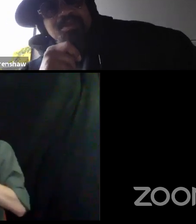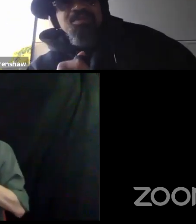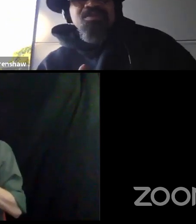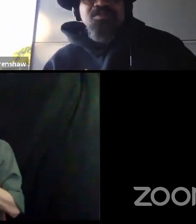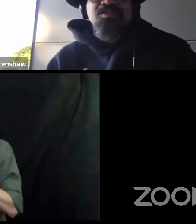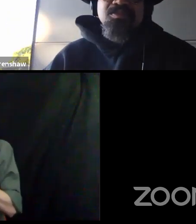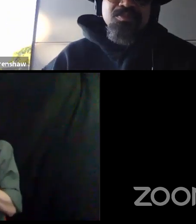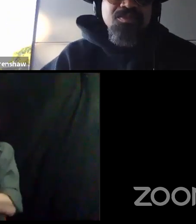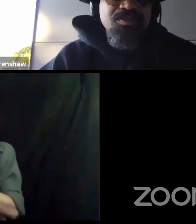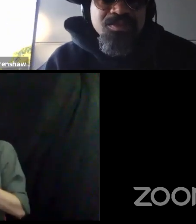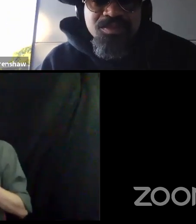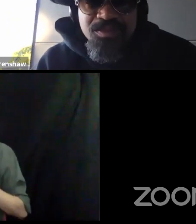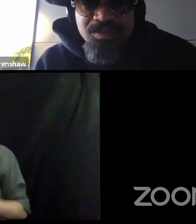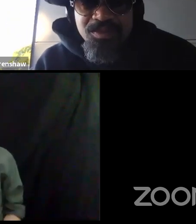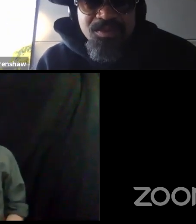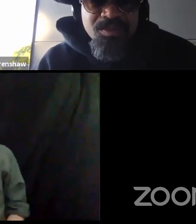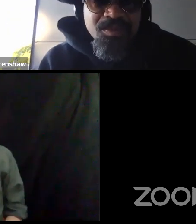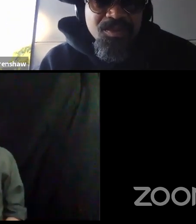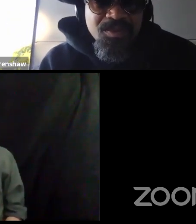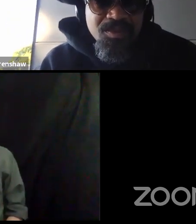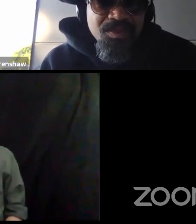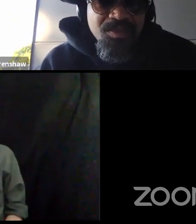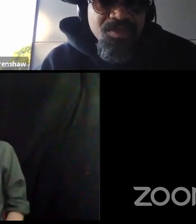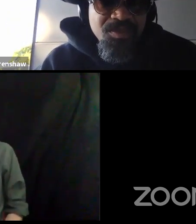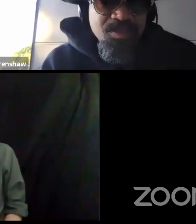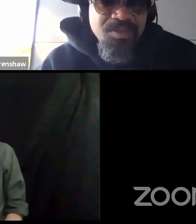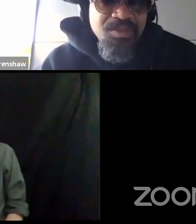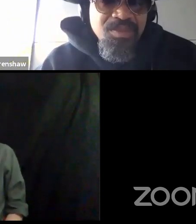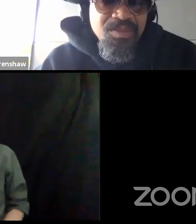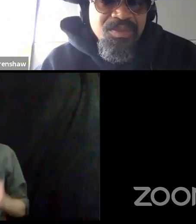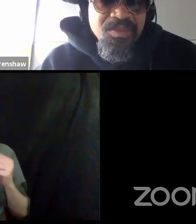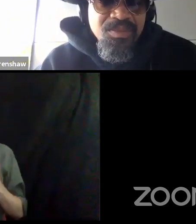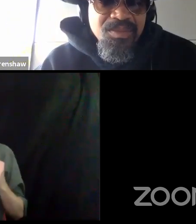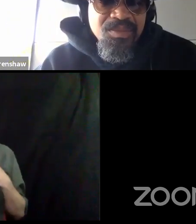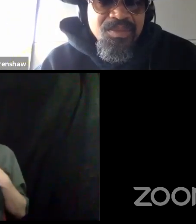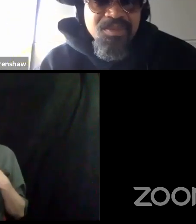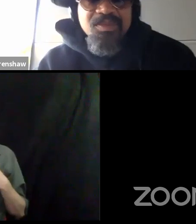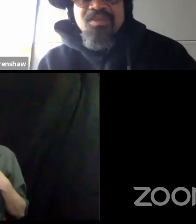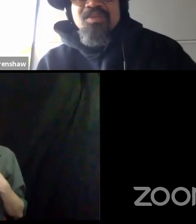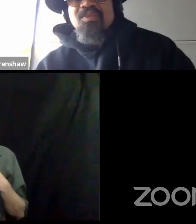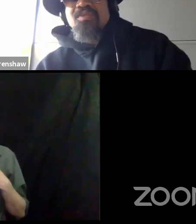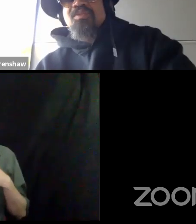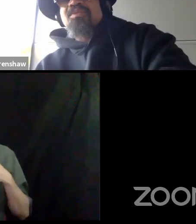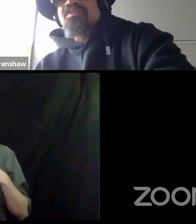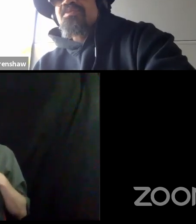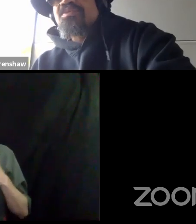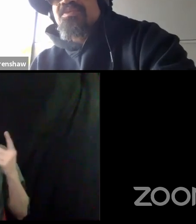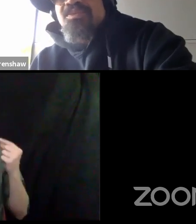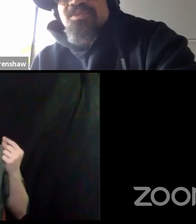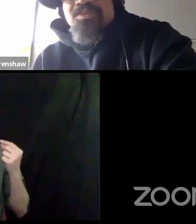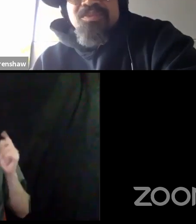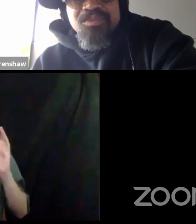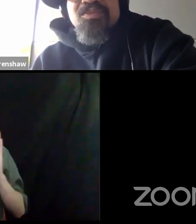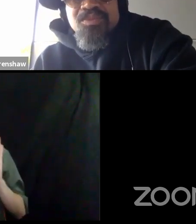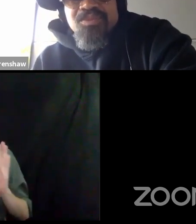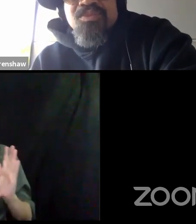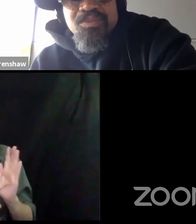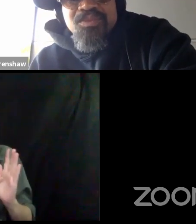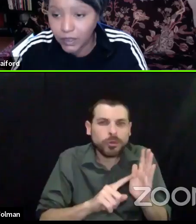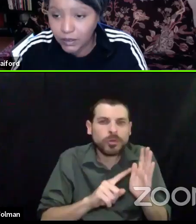how you feel about the things that you despise because they harm you. It's about researching these systems and understanding what it will take to